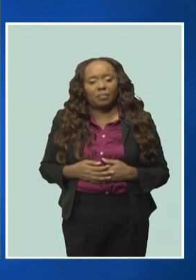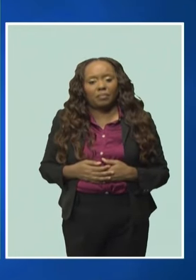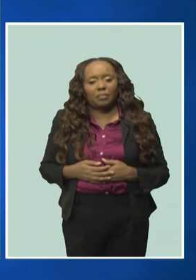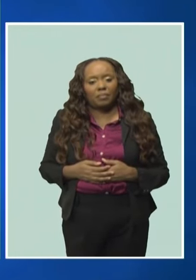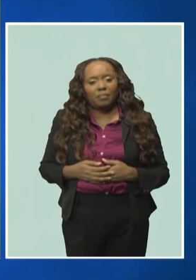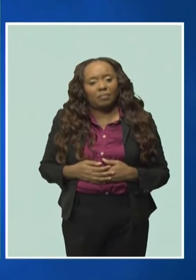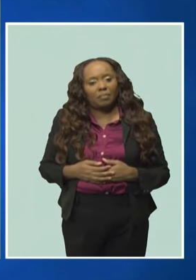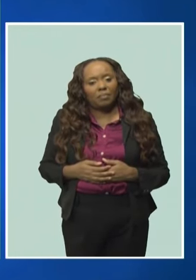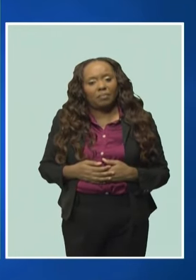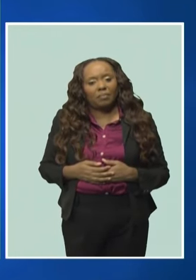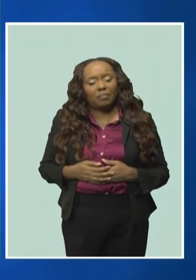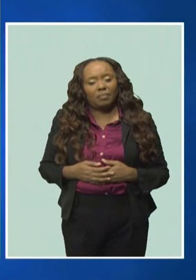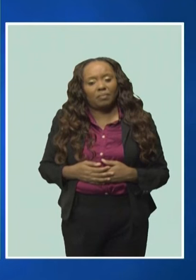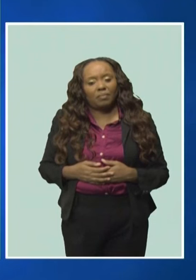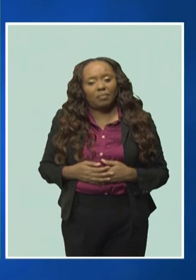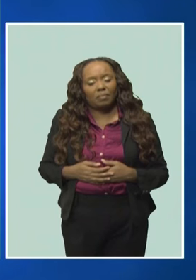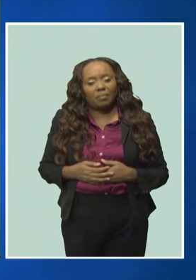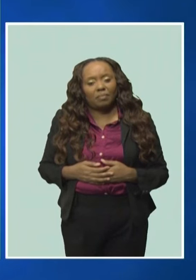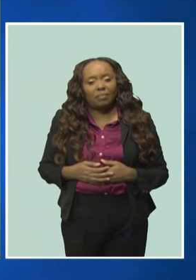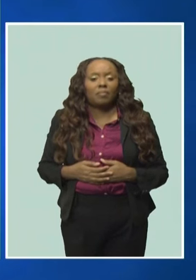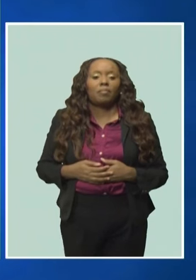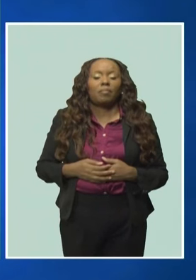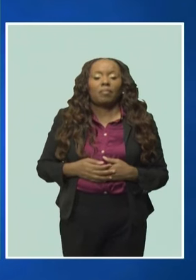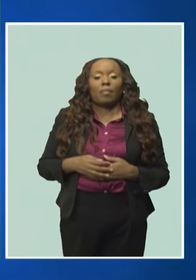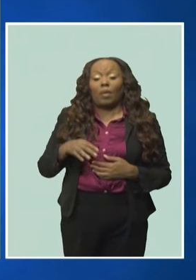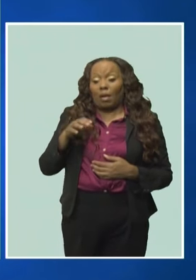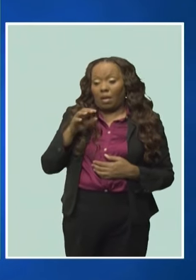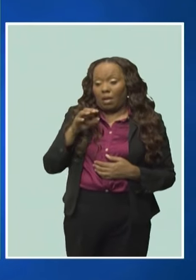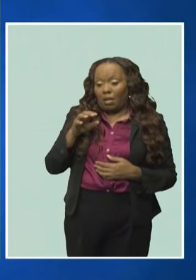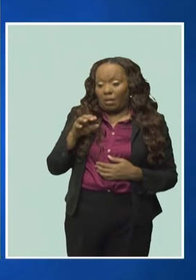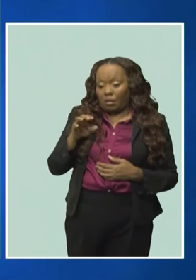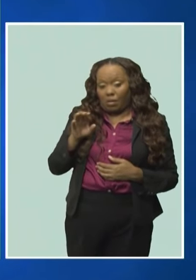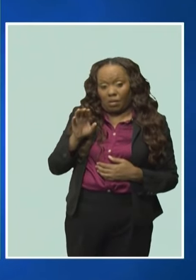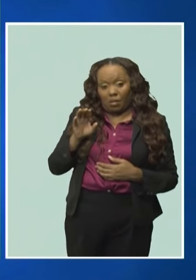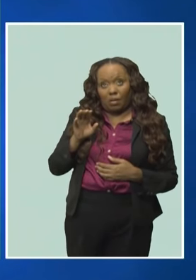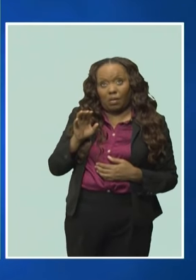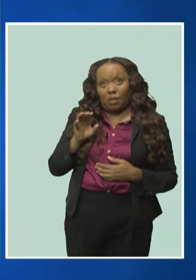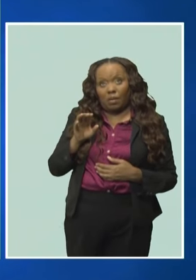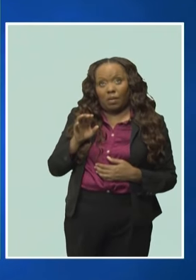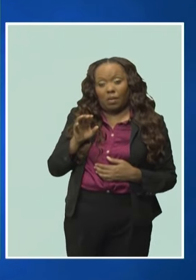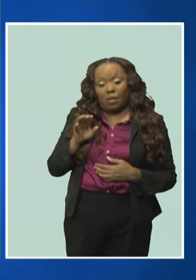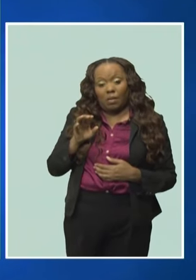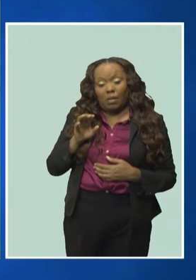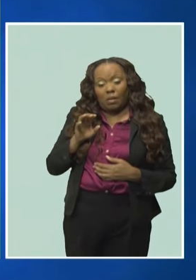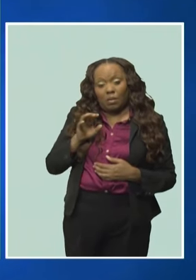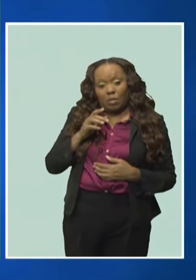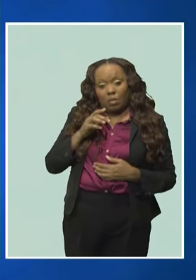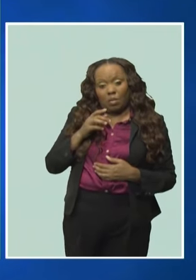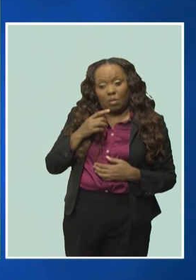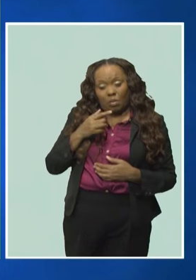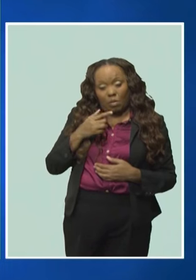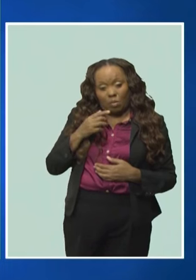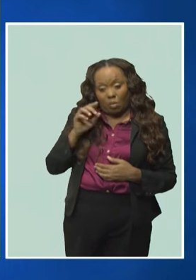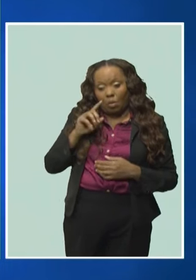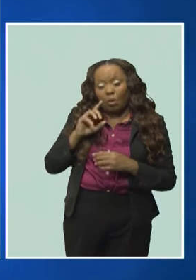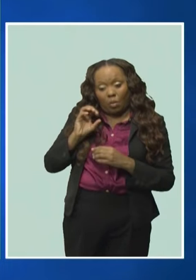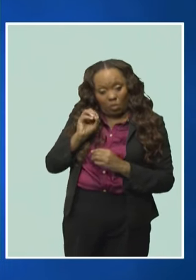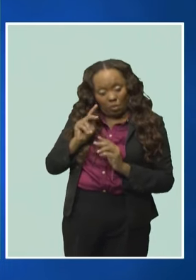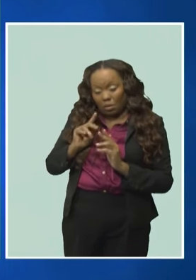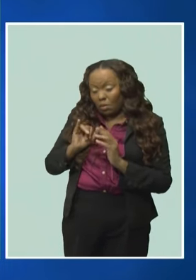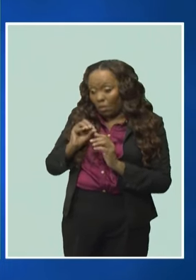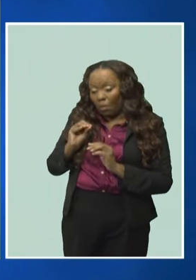mite away, or they control or manage the mite in the hives, not being aggressive, but by